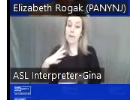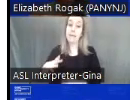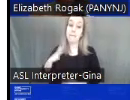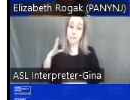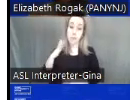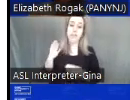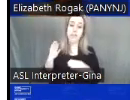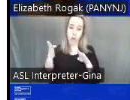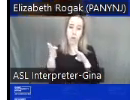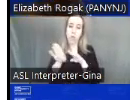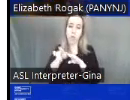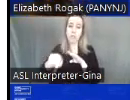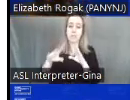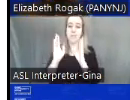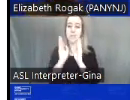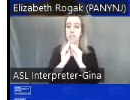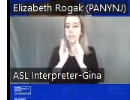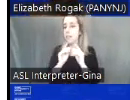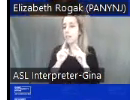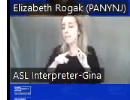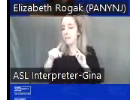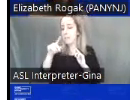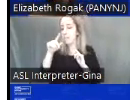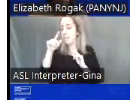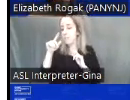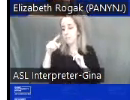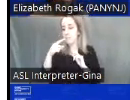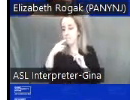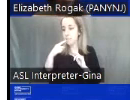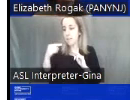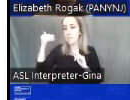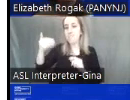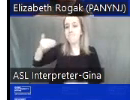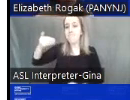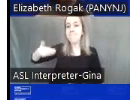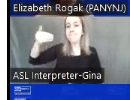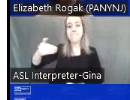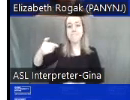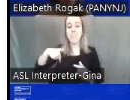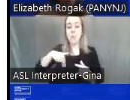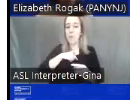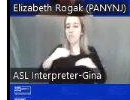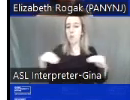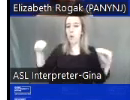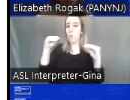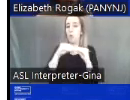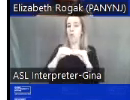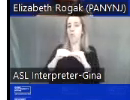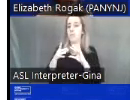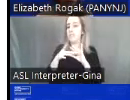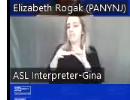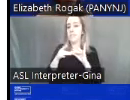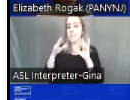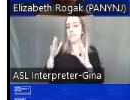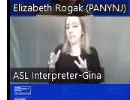hearing. But as we have said the last couple of times I've come on, we do not have any additional speakers. So this is